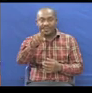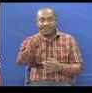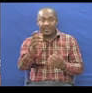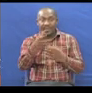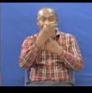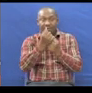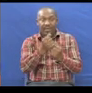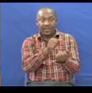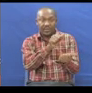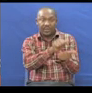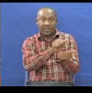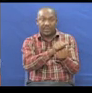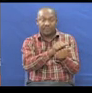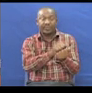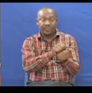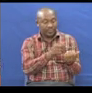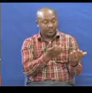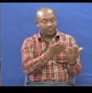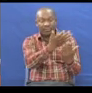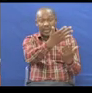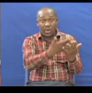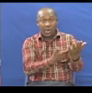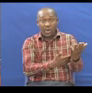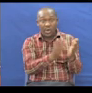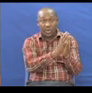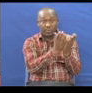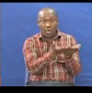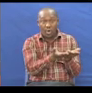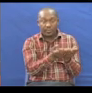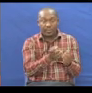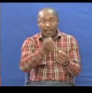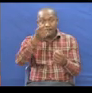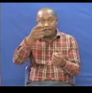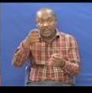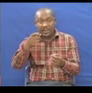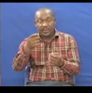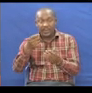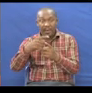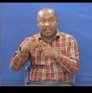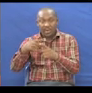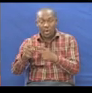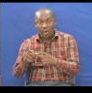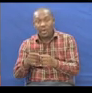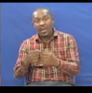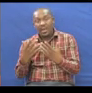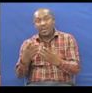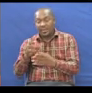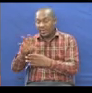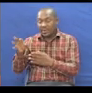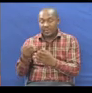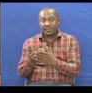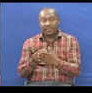the requirements with you there. That means you have a notebook, you have a pen, a pencil, and everything which is